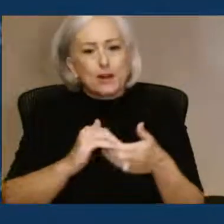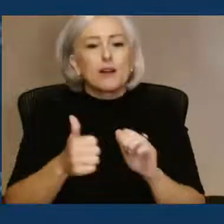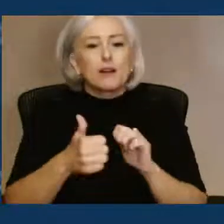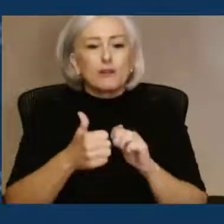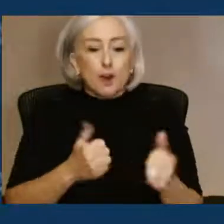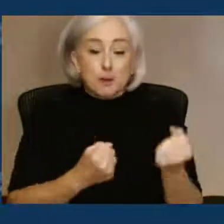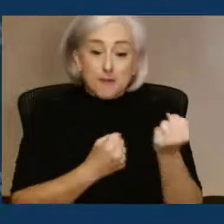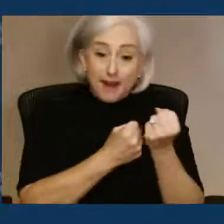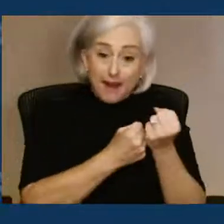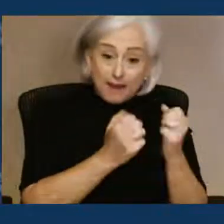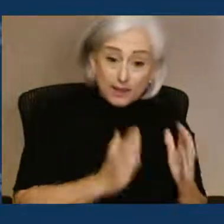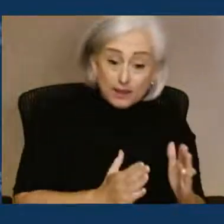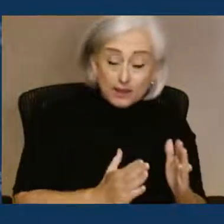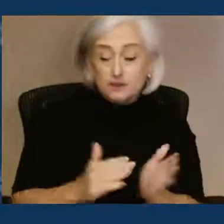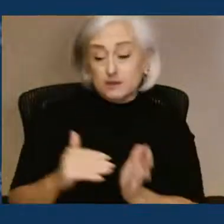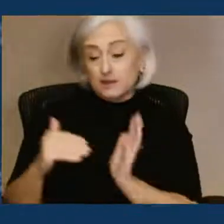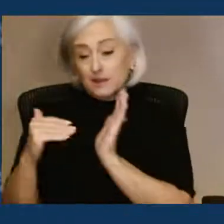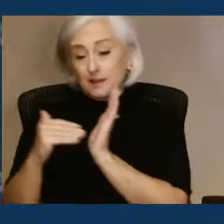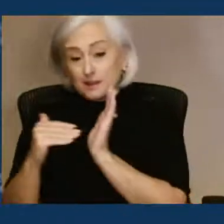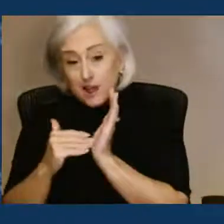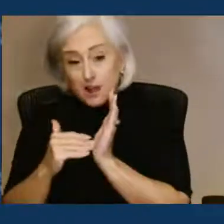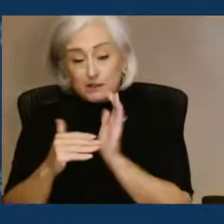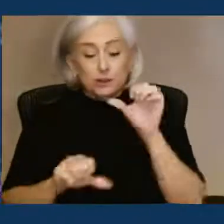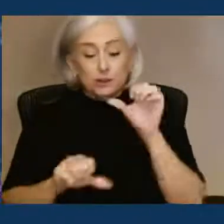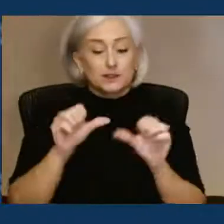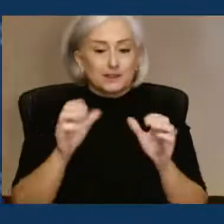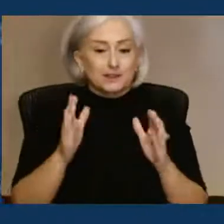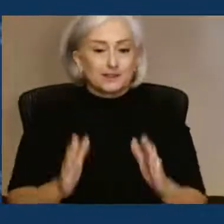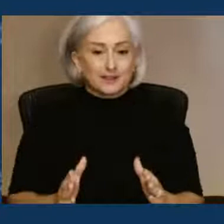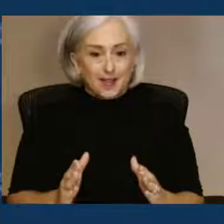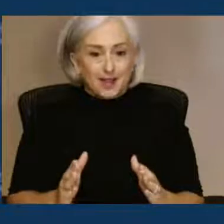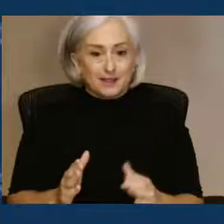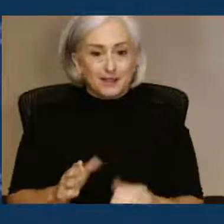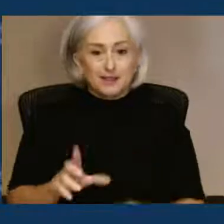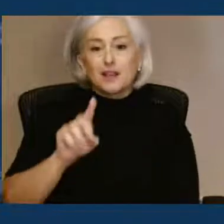scientists. So Dr. Gerton and I were assigned to each other